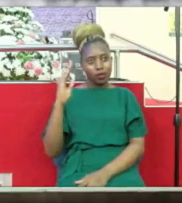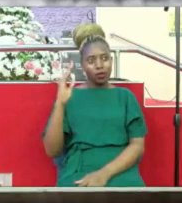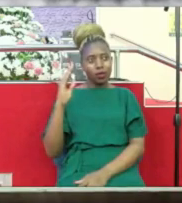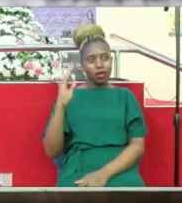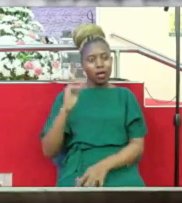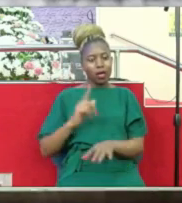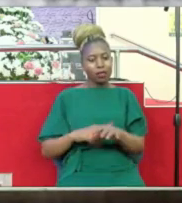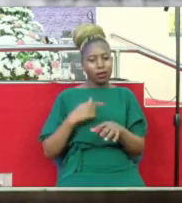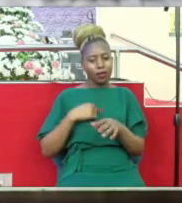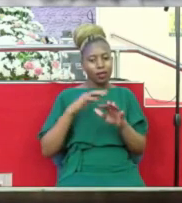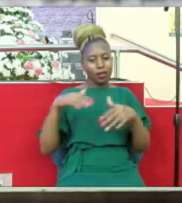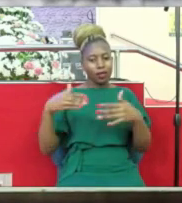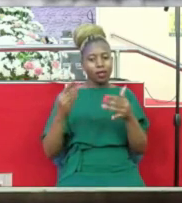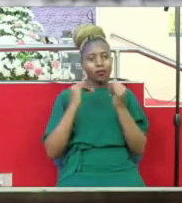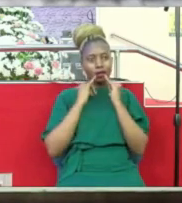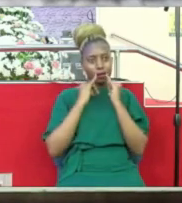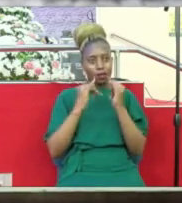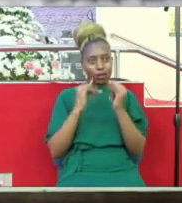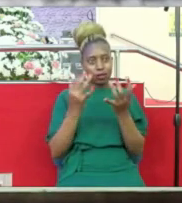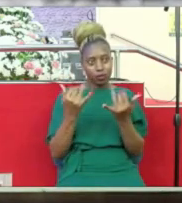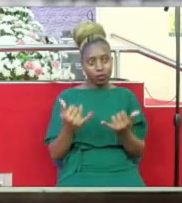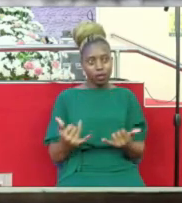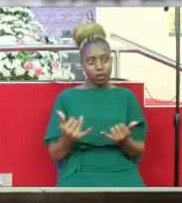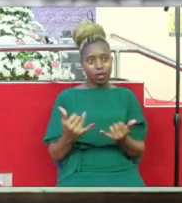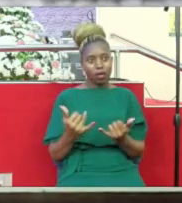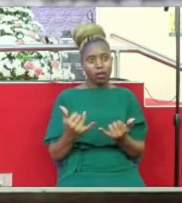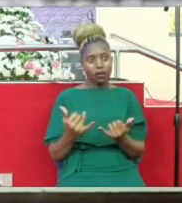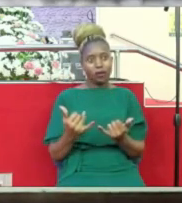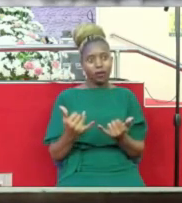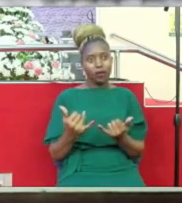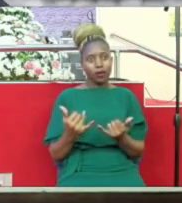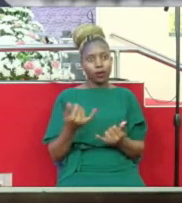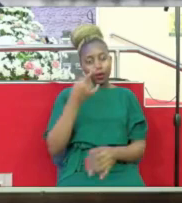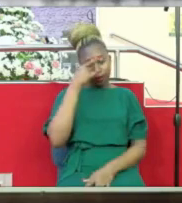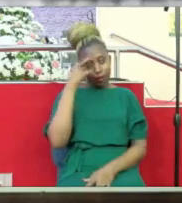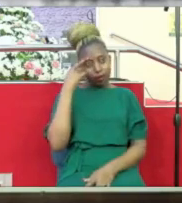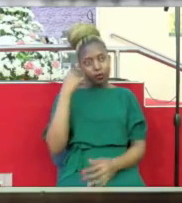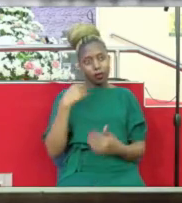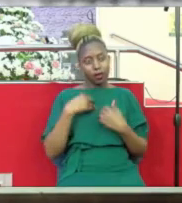now. Because in the interpretation,